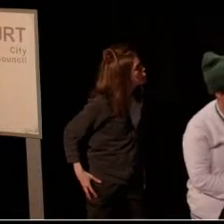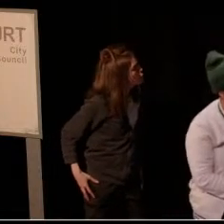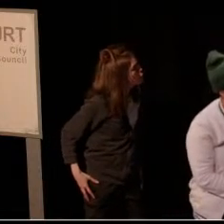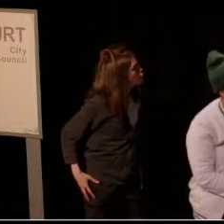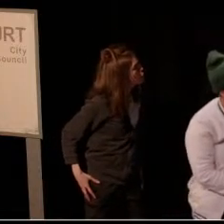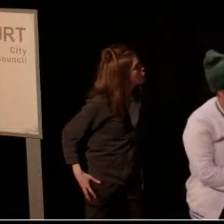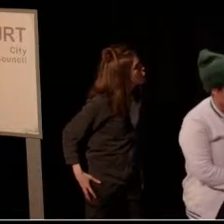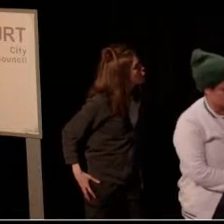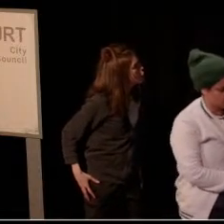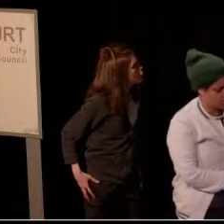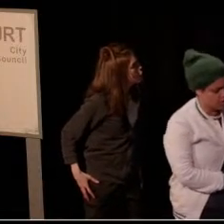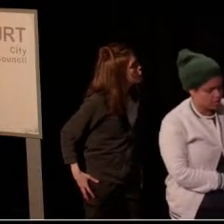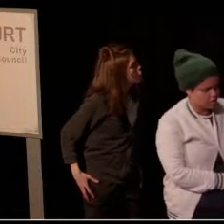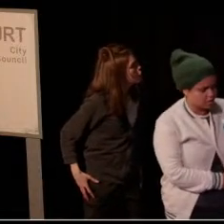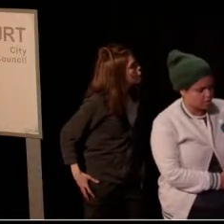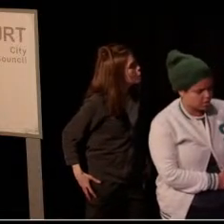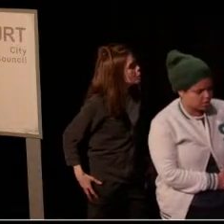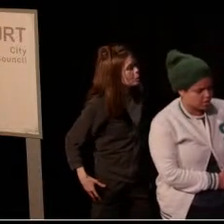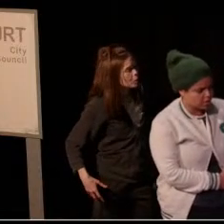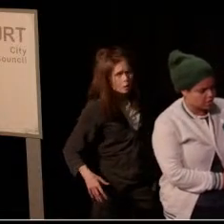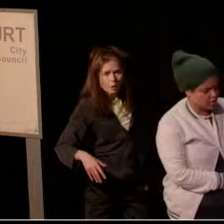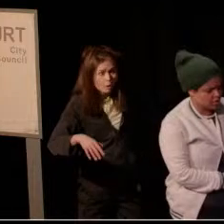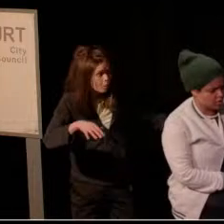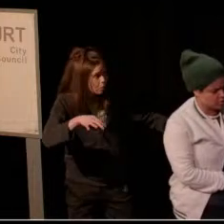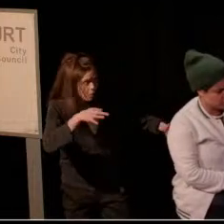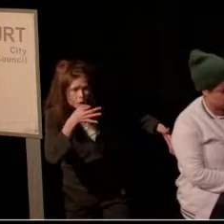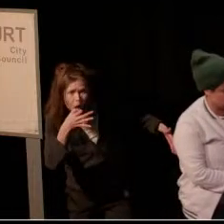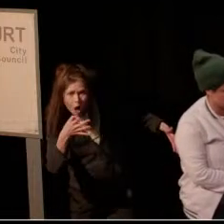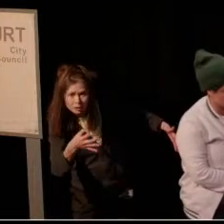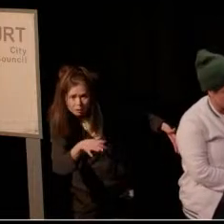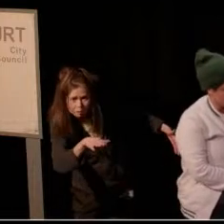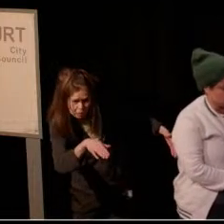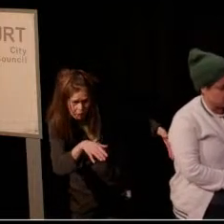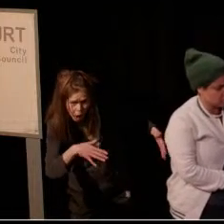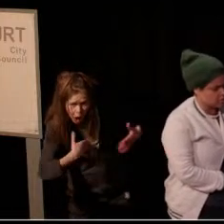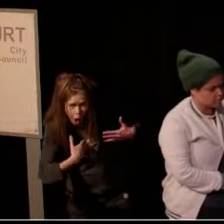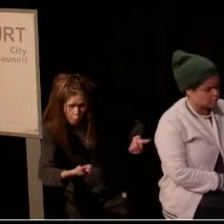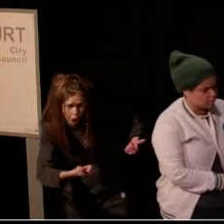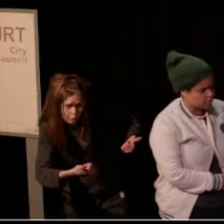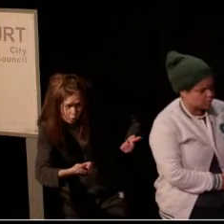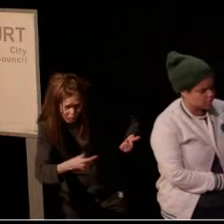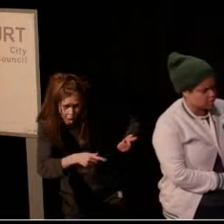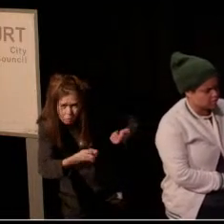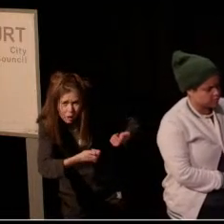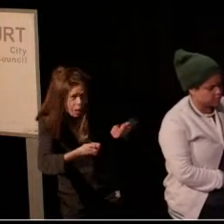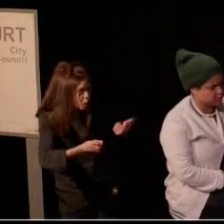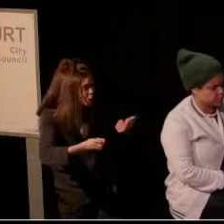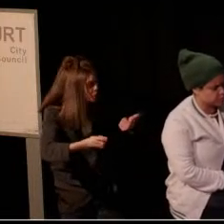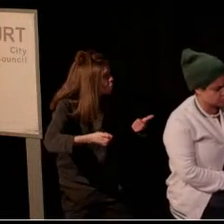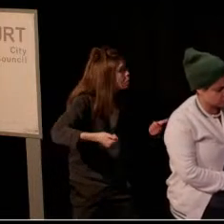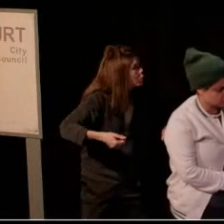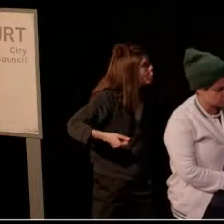How, friend? What news? How are you, best brother?